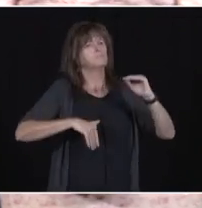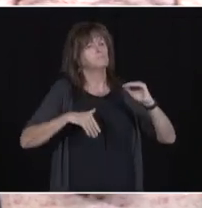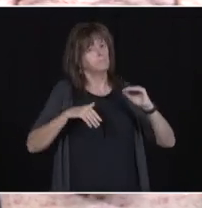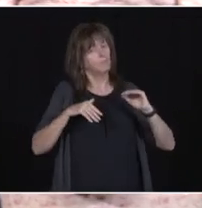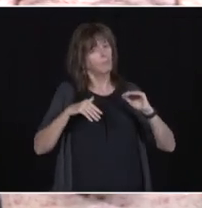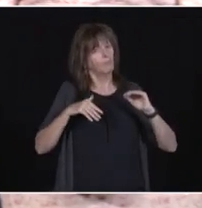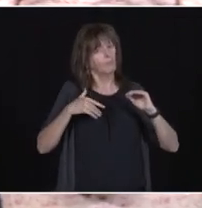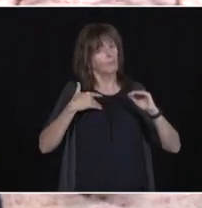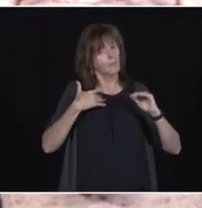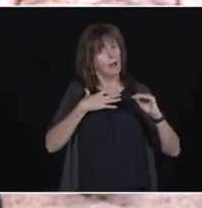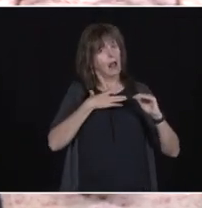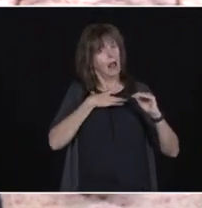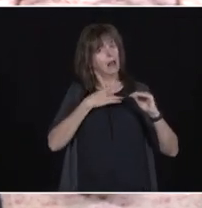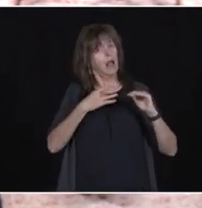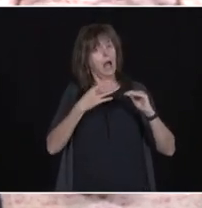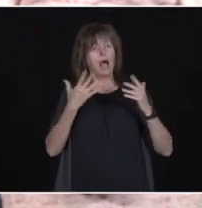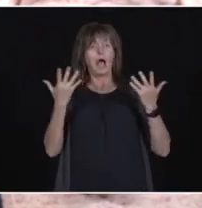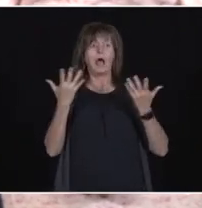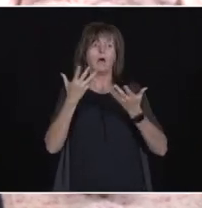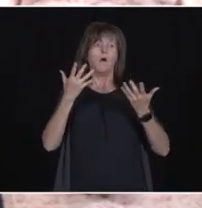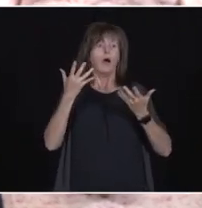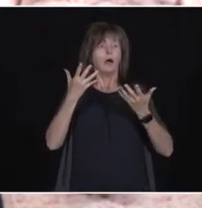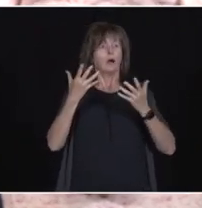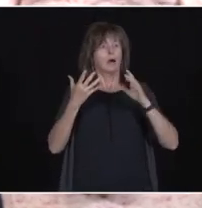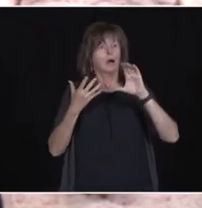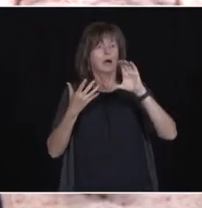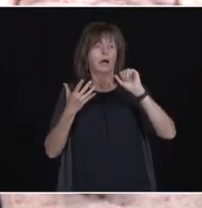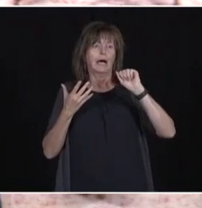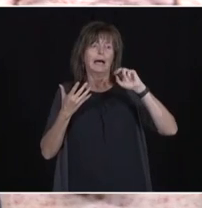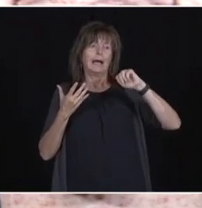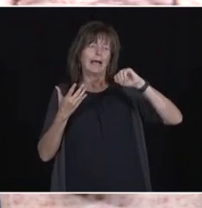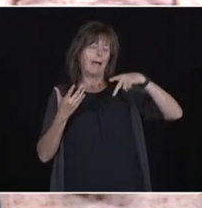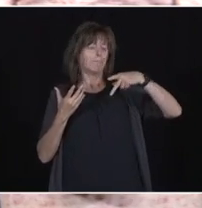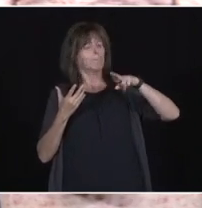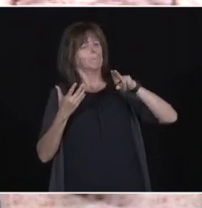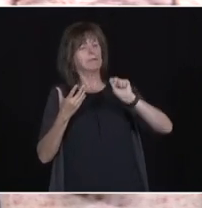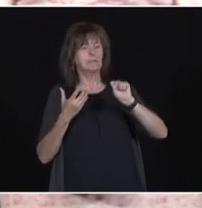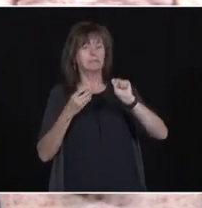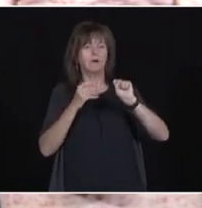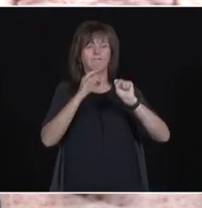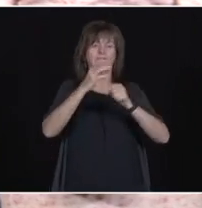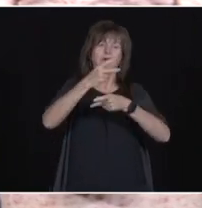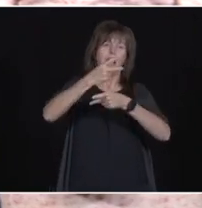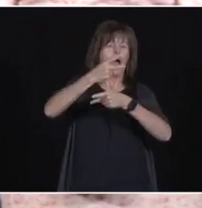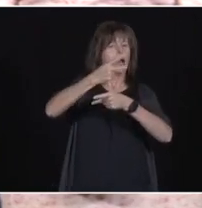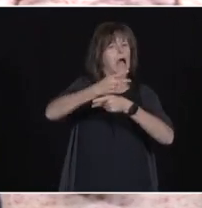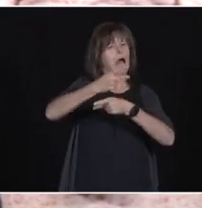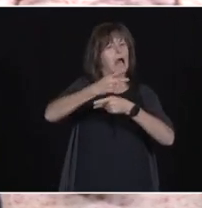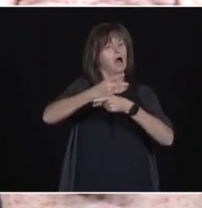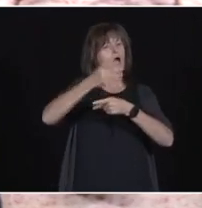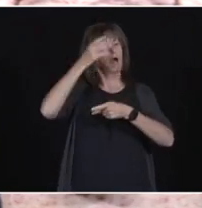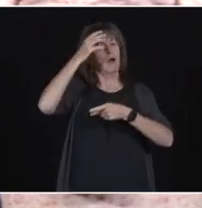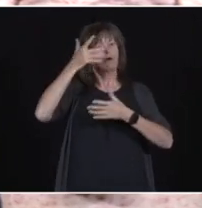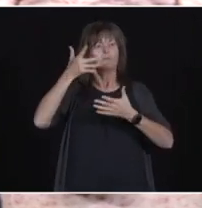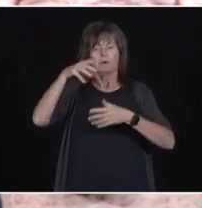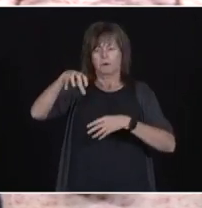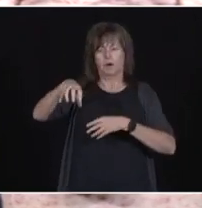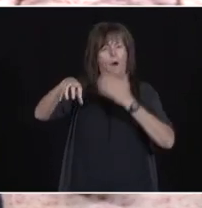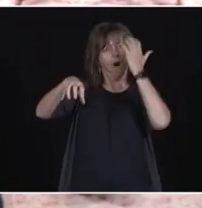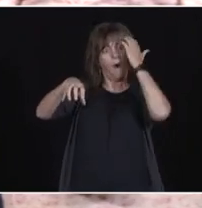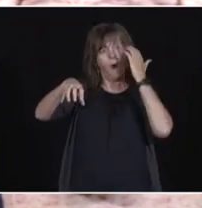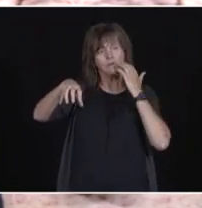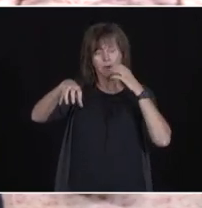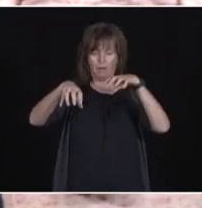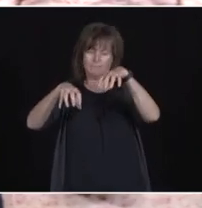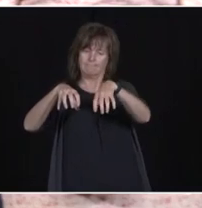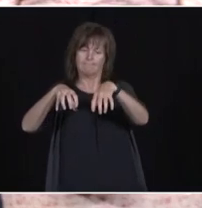senior's home or long-term care, either close, a stone's throw away from a hospital, or attached to a hospital. And,